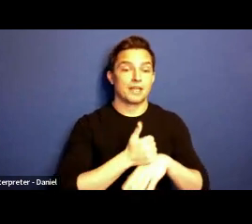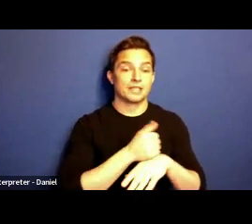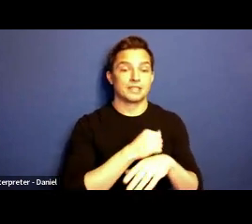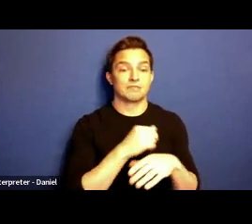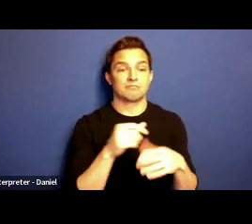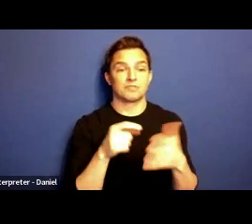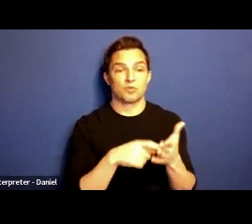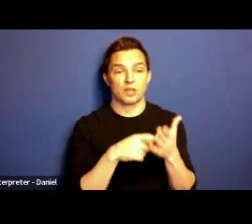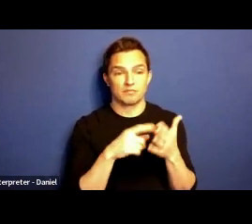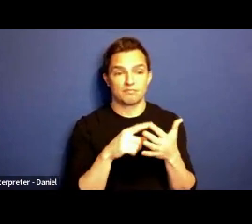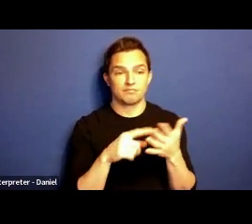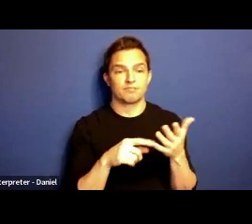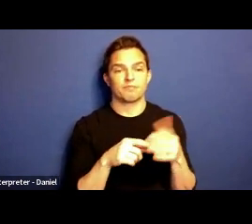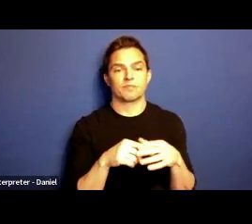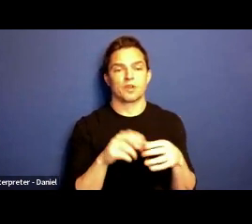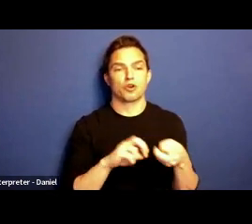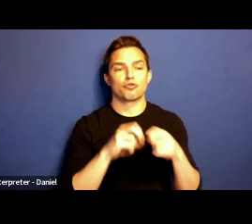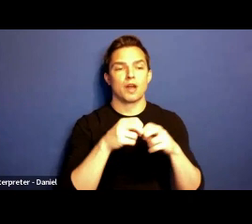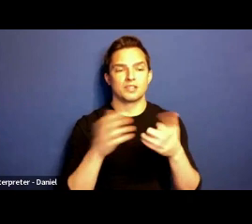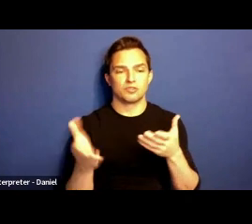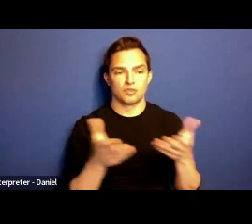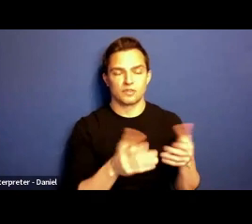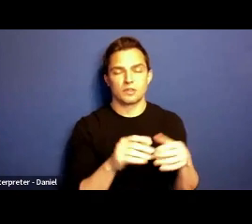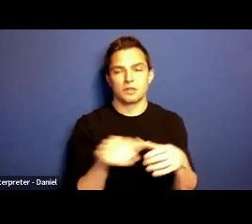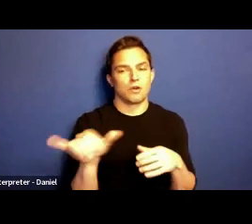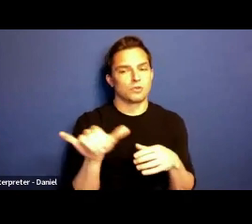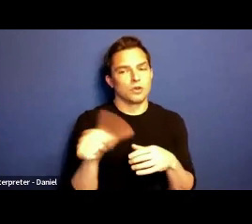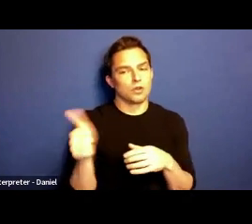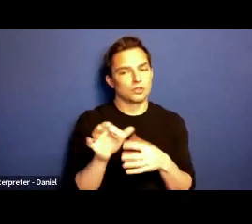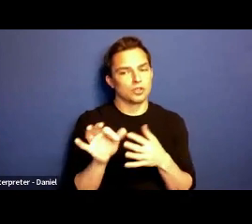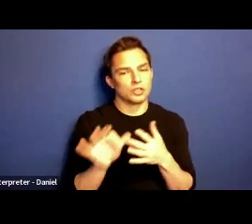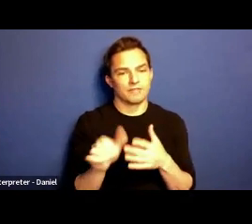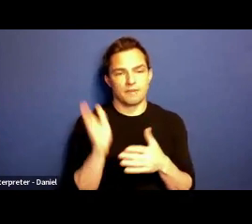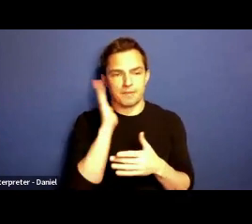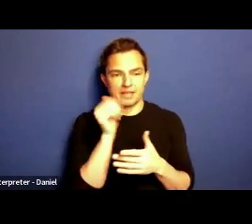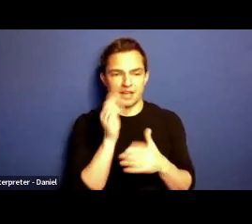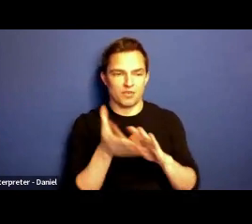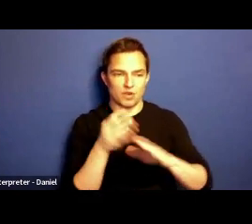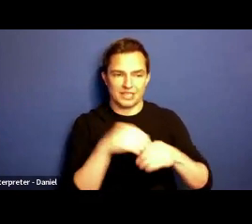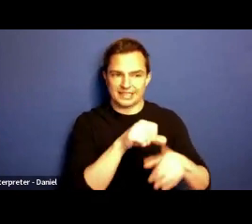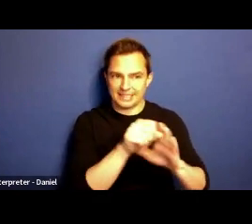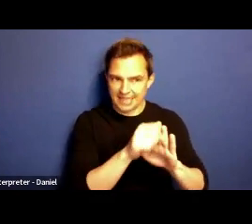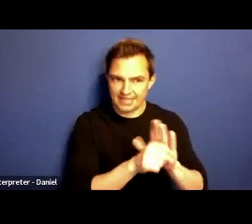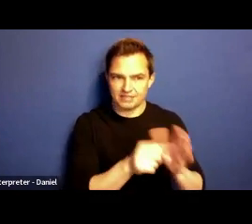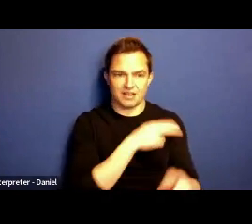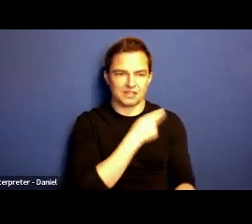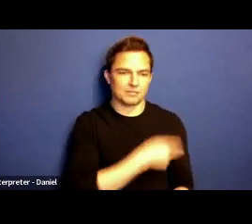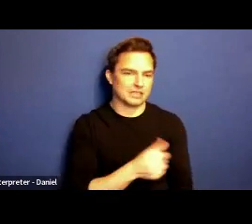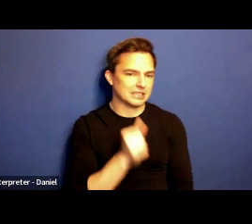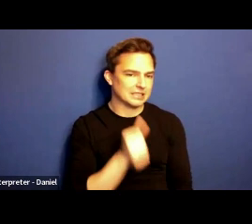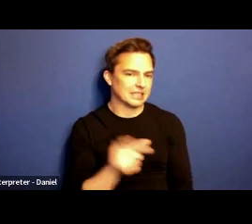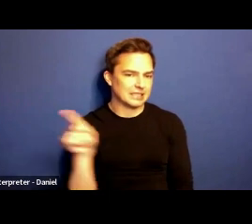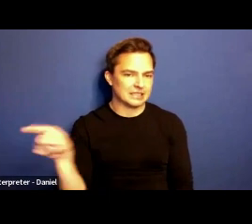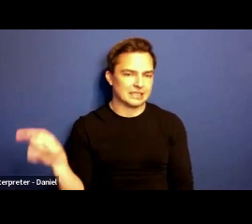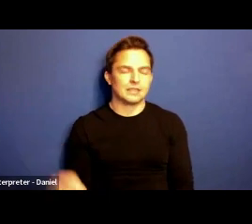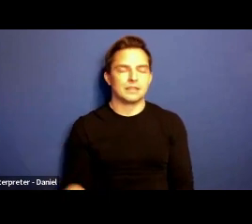crisis services, or all the alternative beds that aren't run in state hospitals. And so that's really what we're